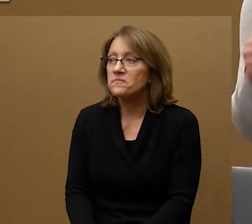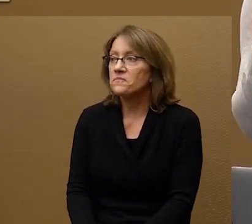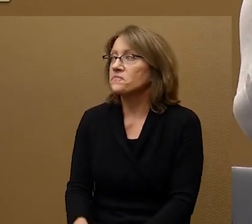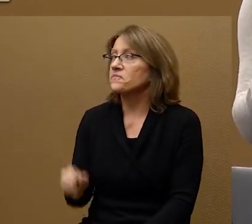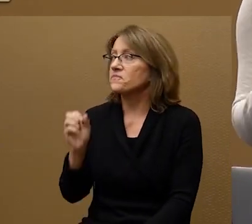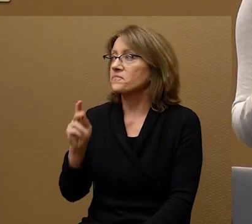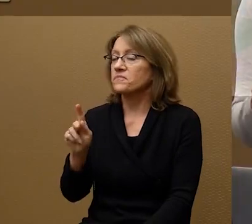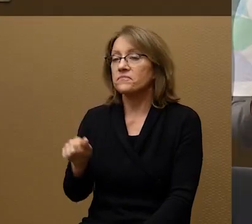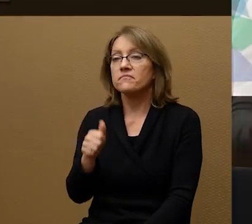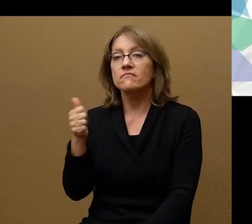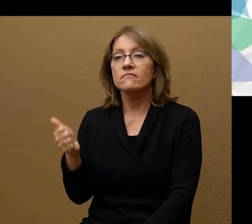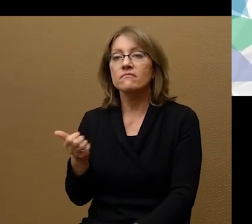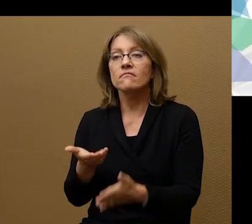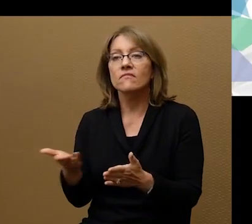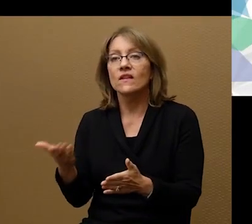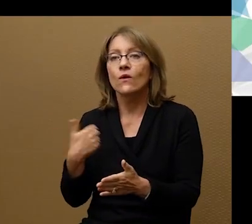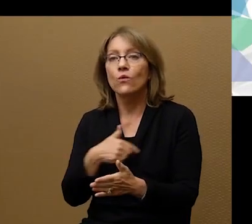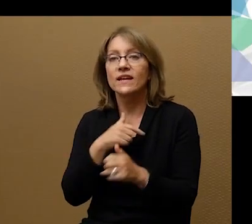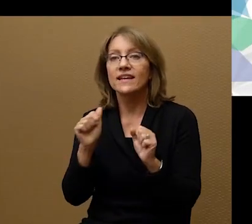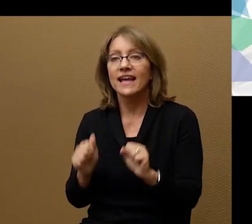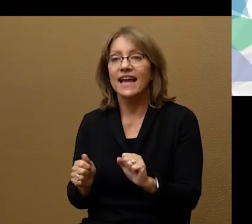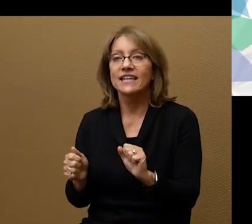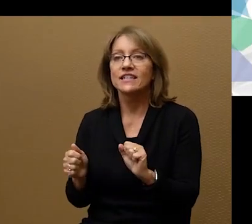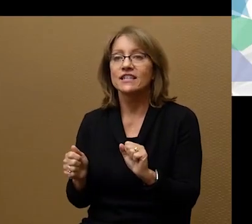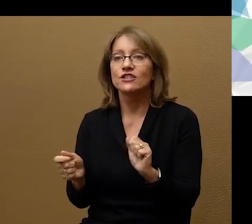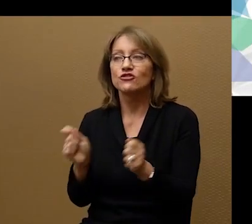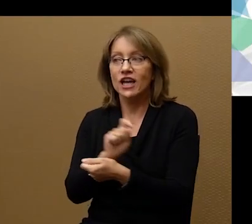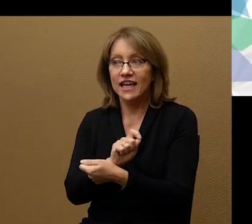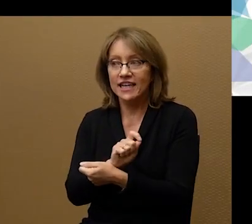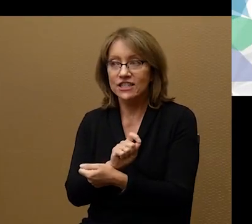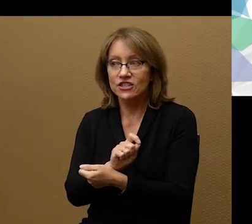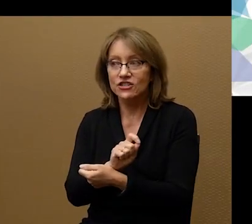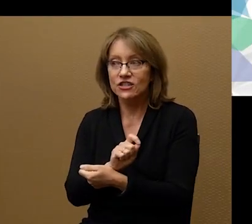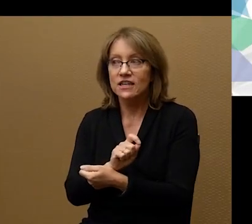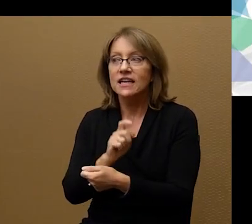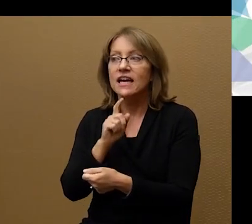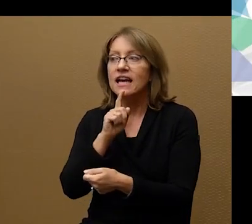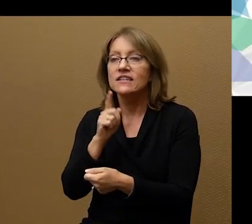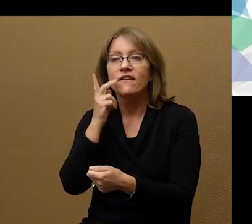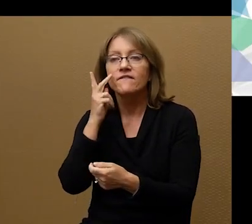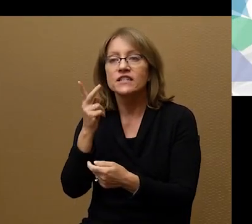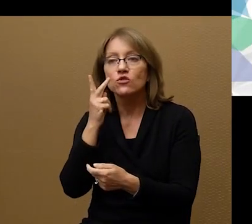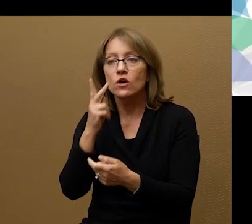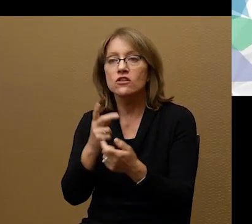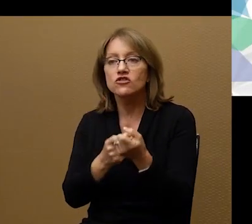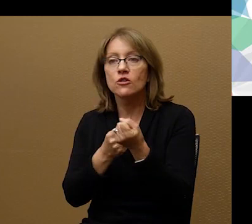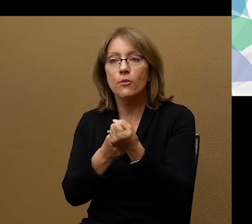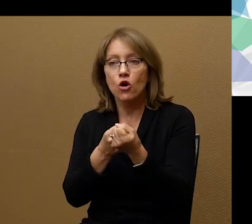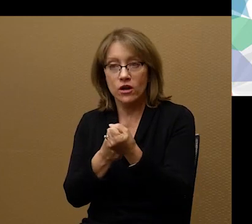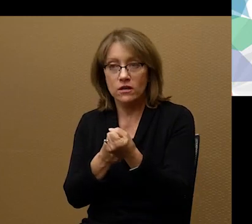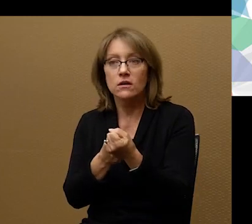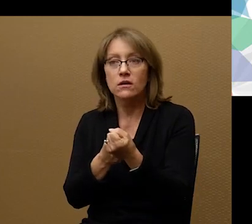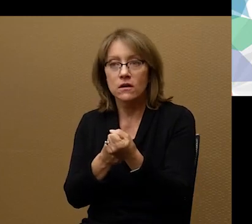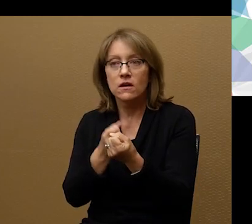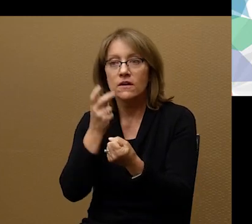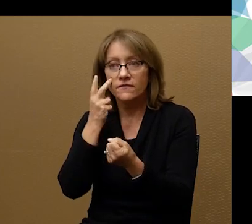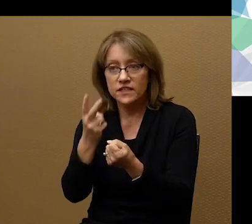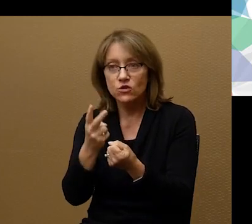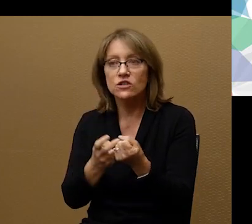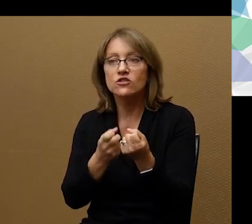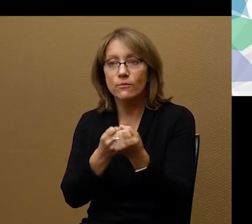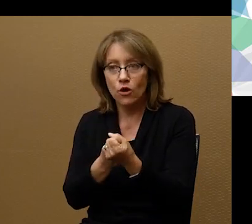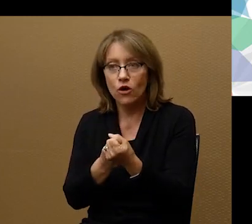All right, another thing that we can change is visual supports. So we talked a lot about these visual